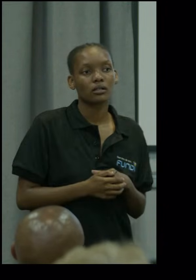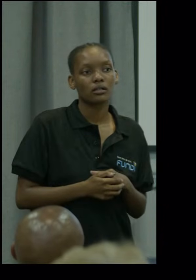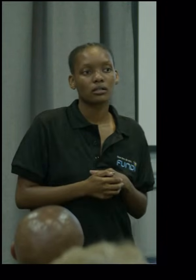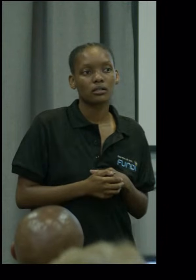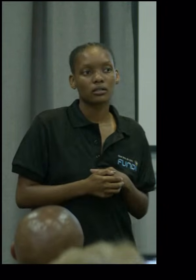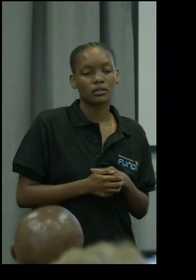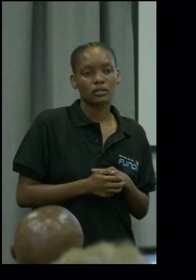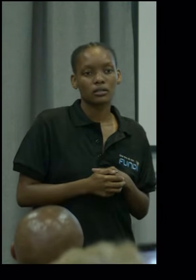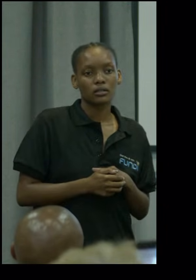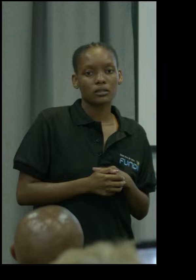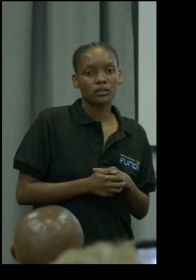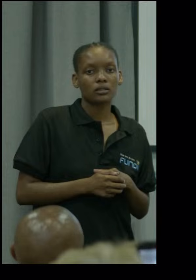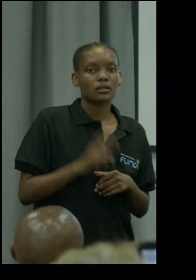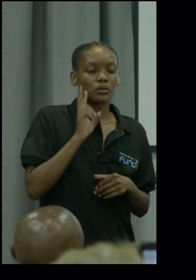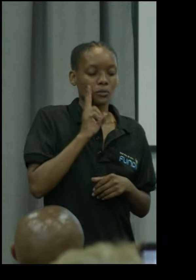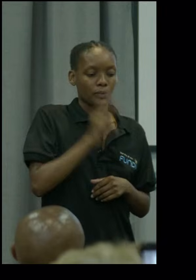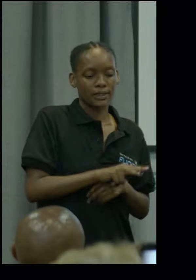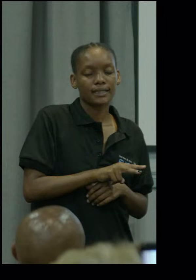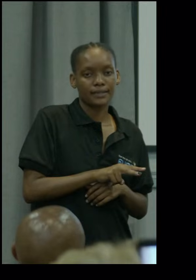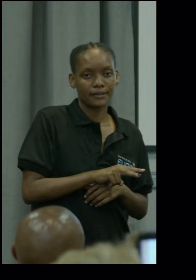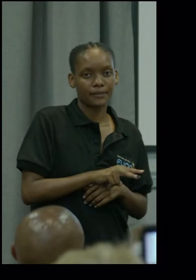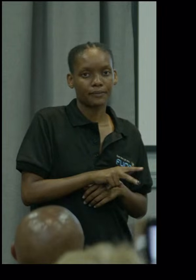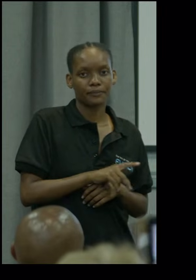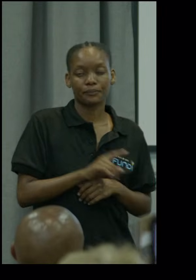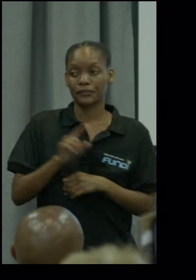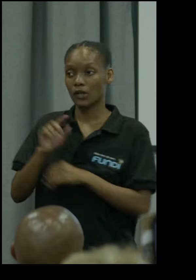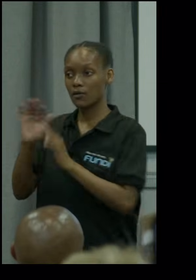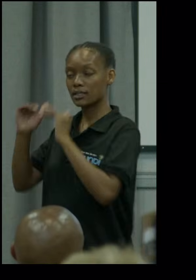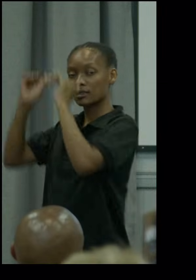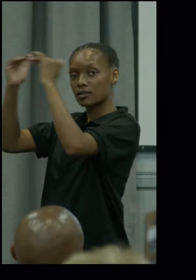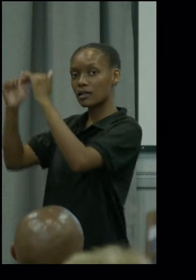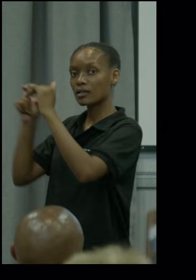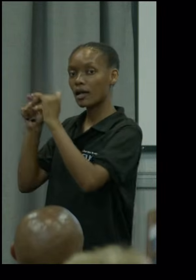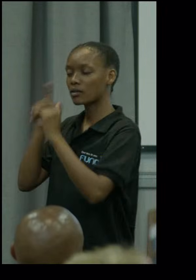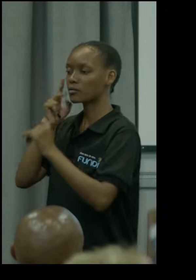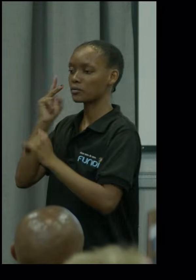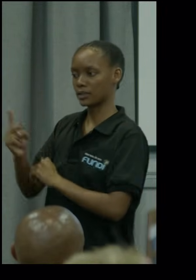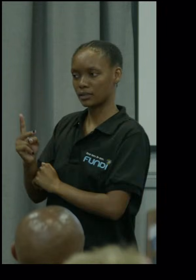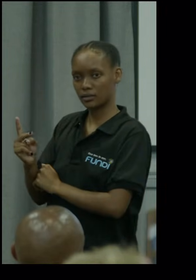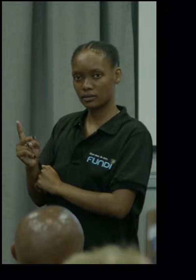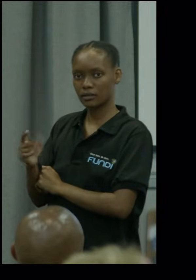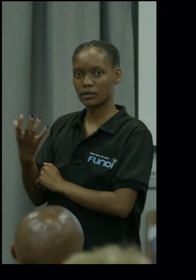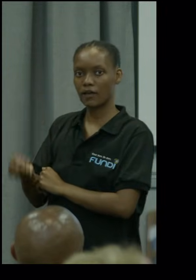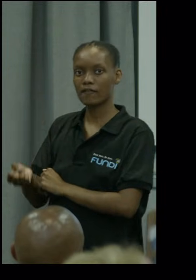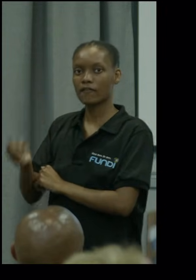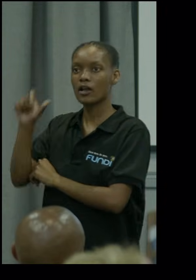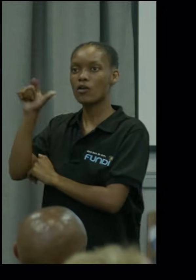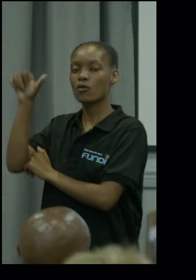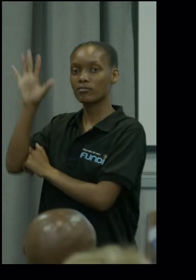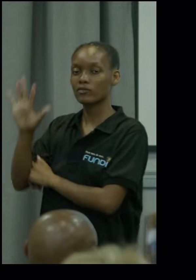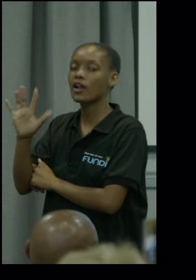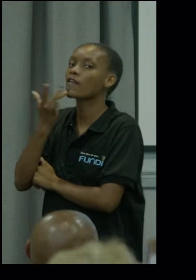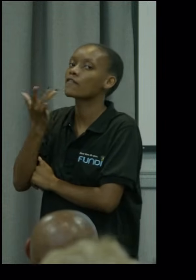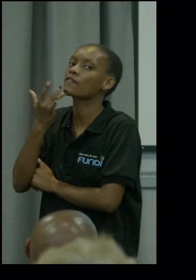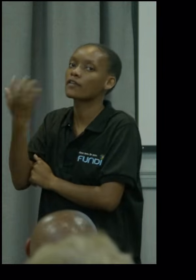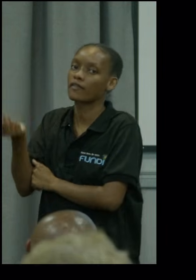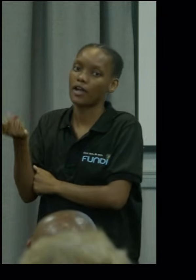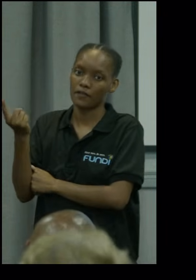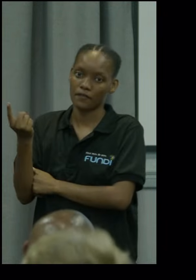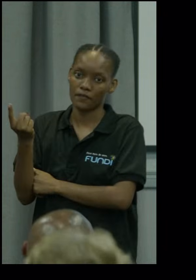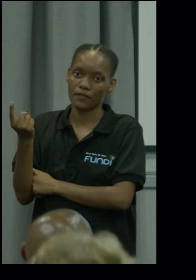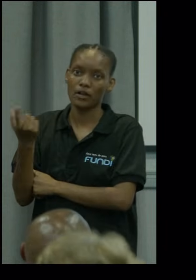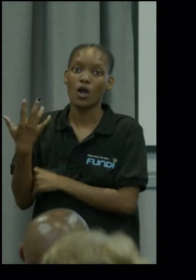then we see at the secondary level, there is some quintile 5 favoring seen in arguably